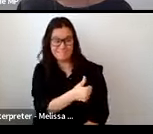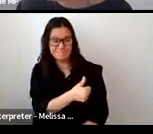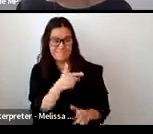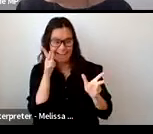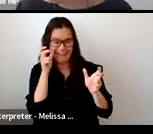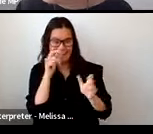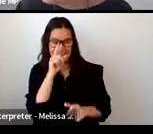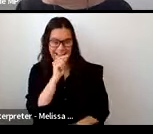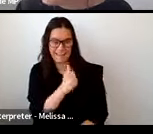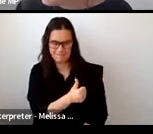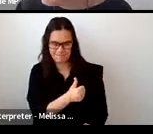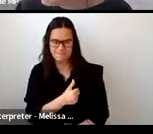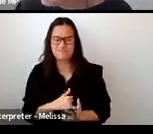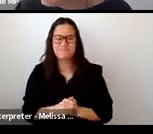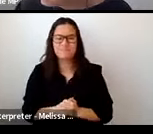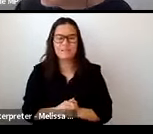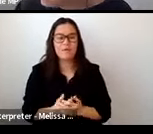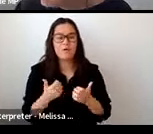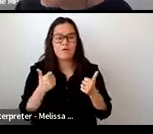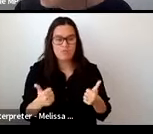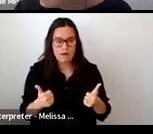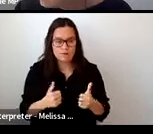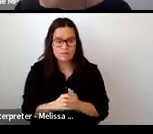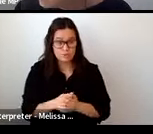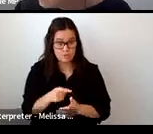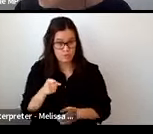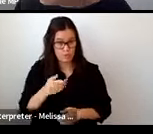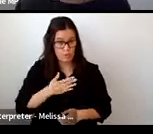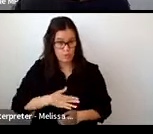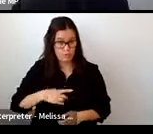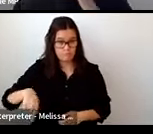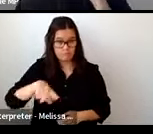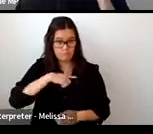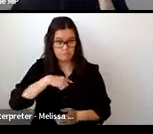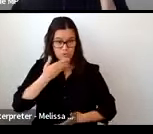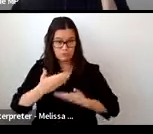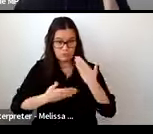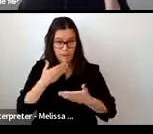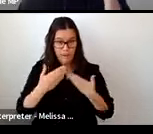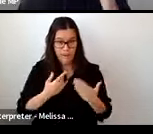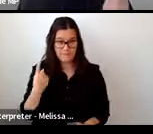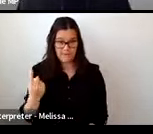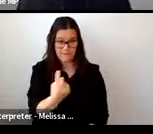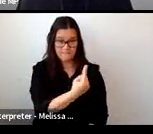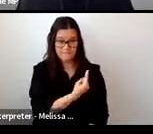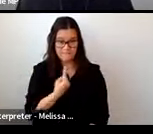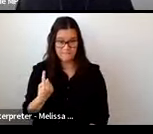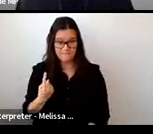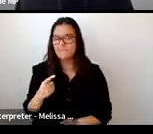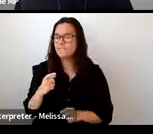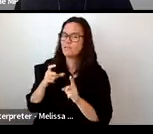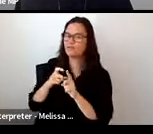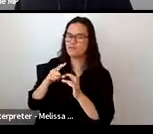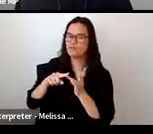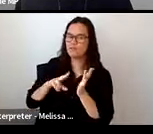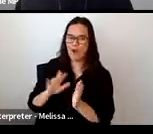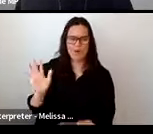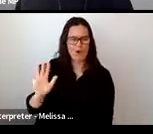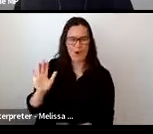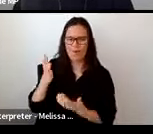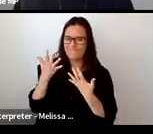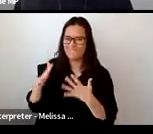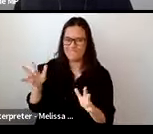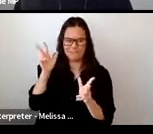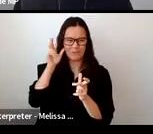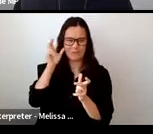Don. Look, would you like a descriptor of who is in the Zoom room? No, I've heard it all. Great. So